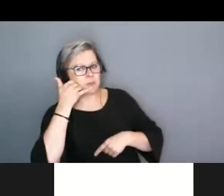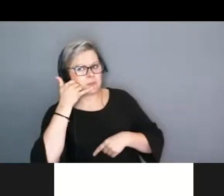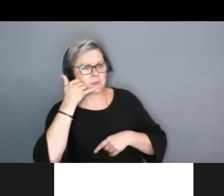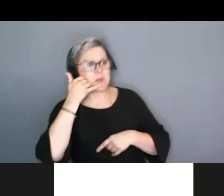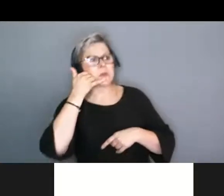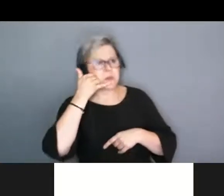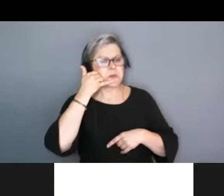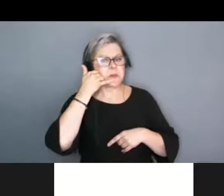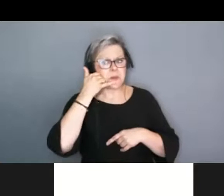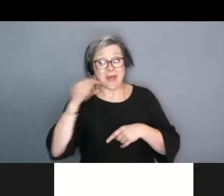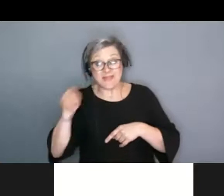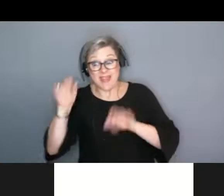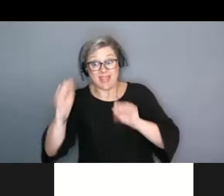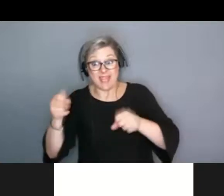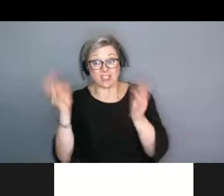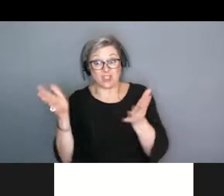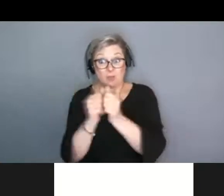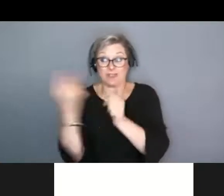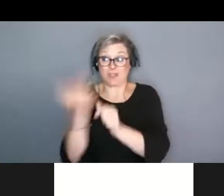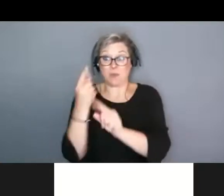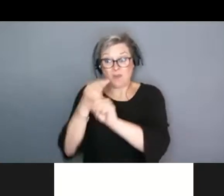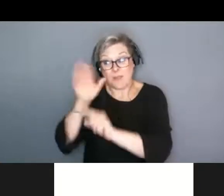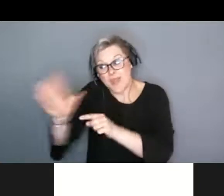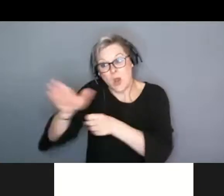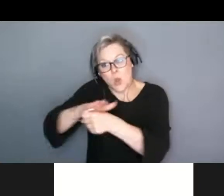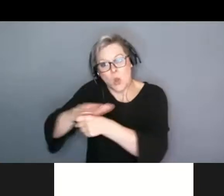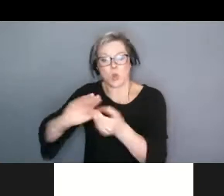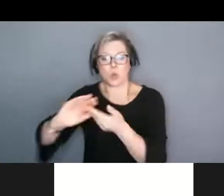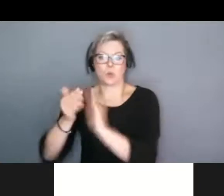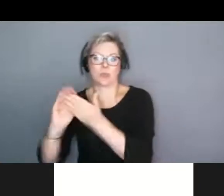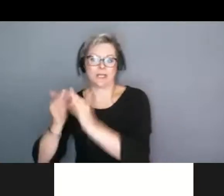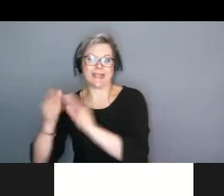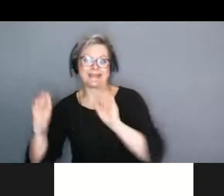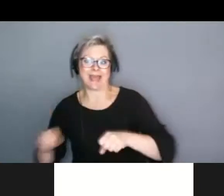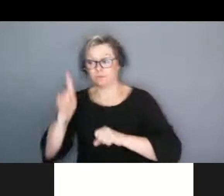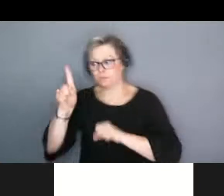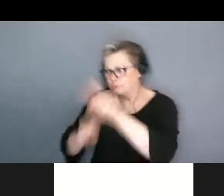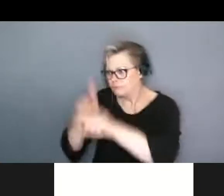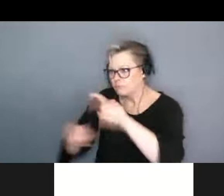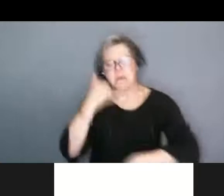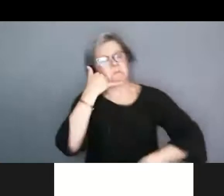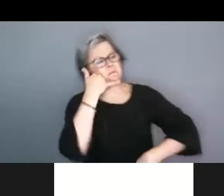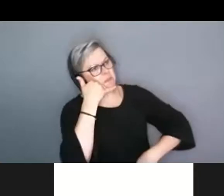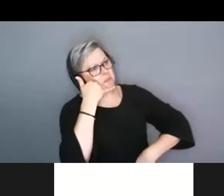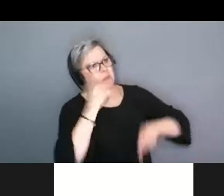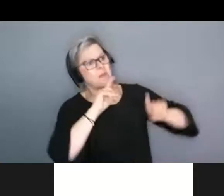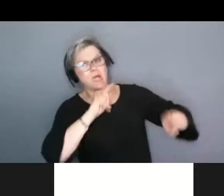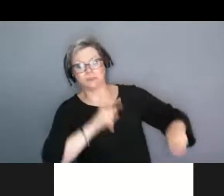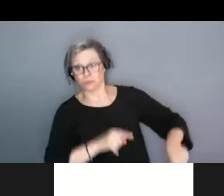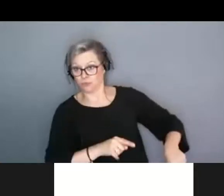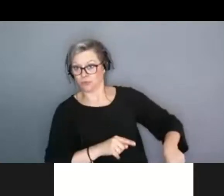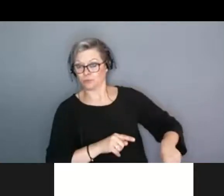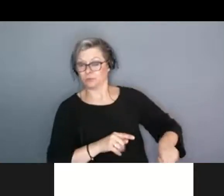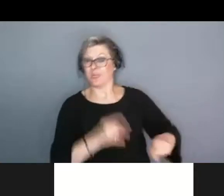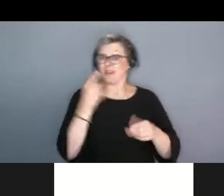with somebody from their own locality to ask the questions. And in fact, this has been happening. There are people who are reaching